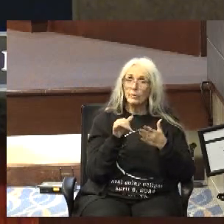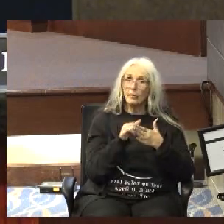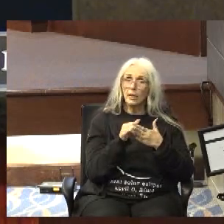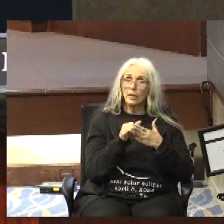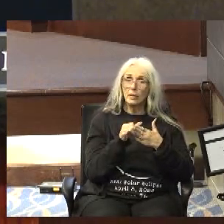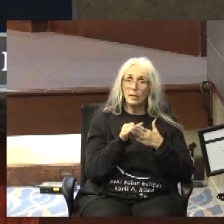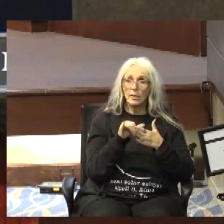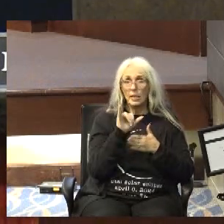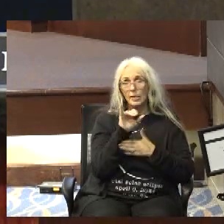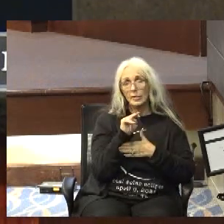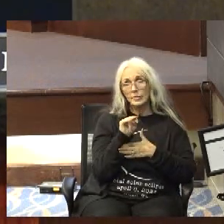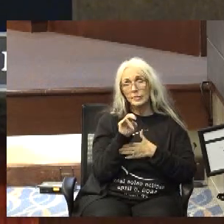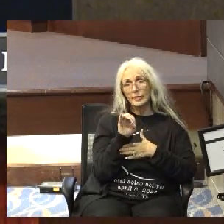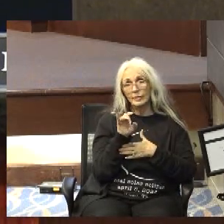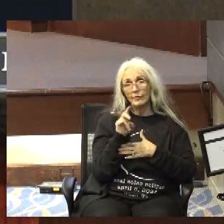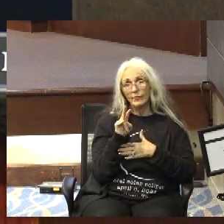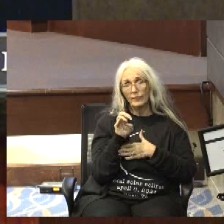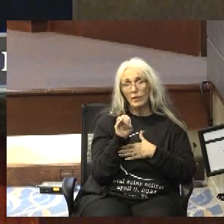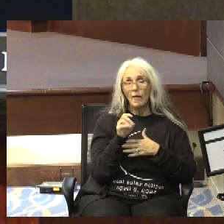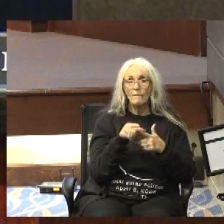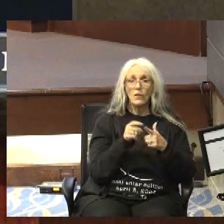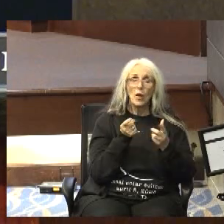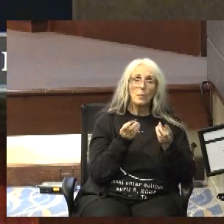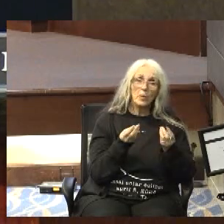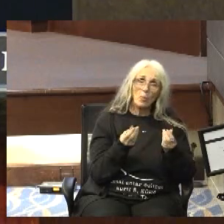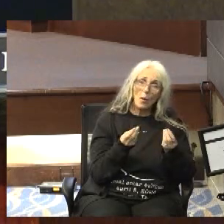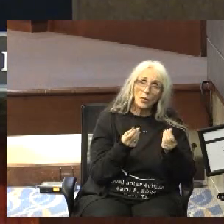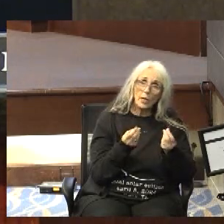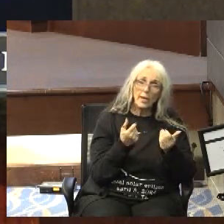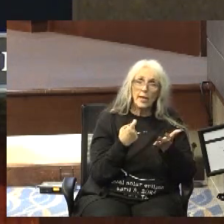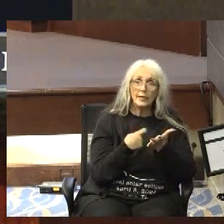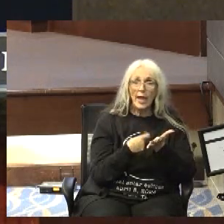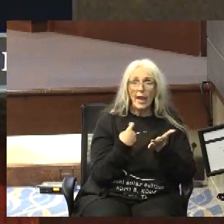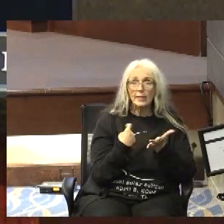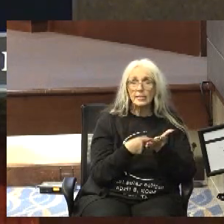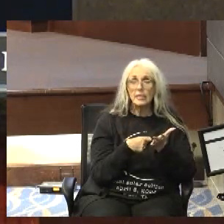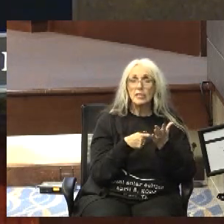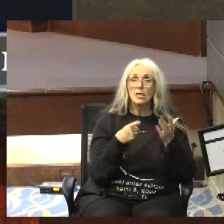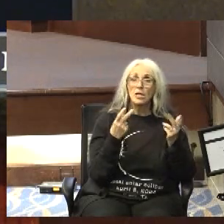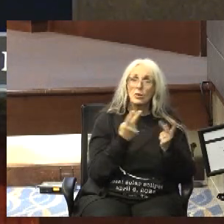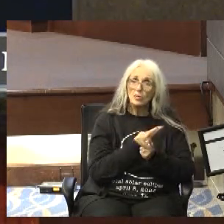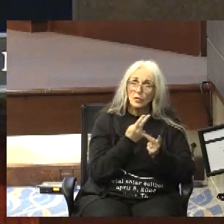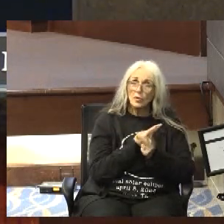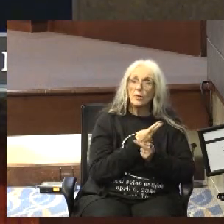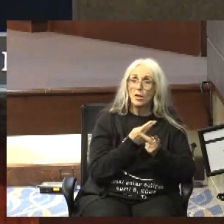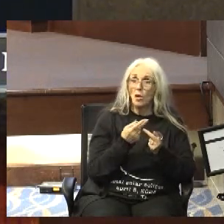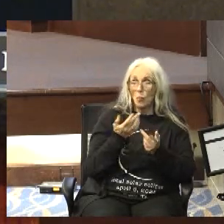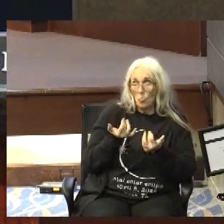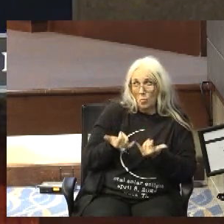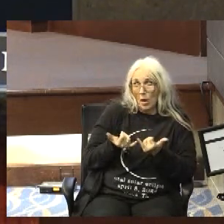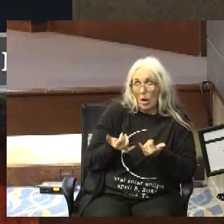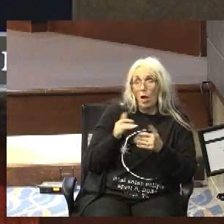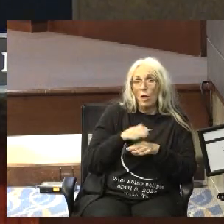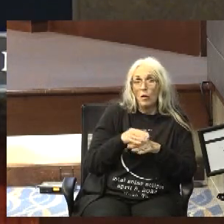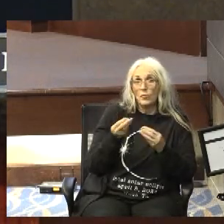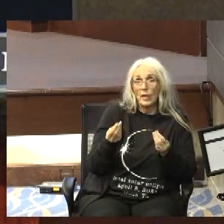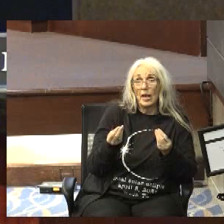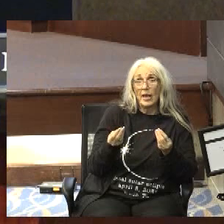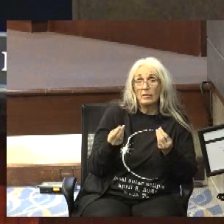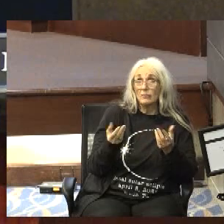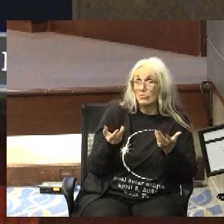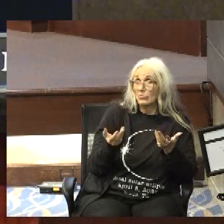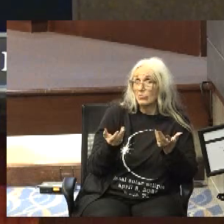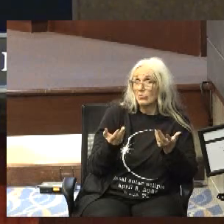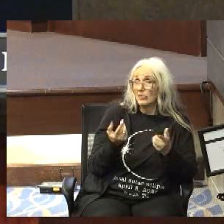and incentives come from the property taxes generated on this site, the increased property taxes generated on this